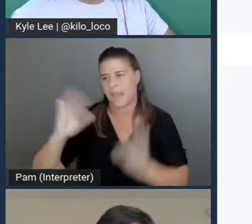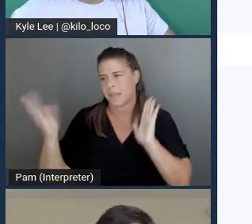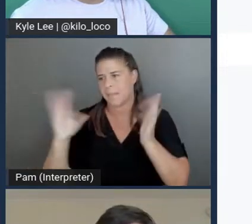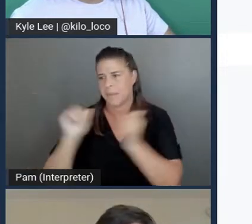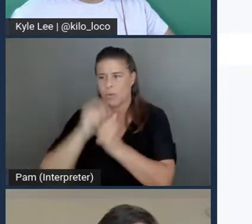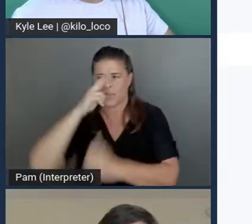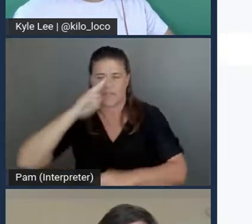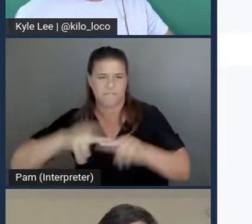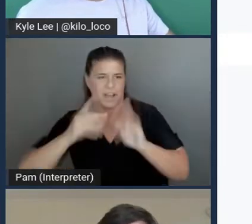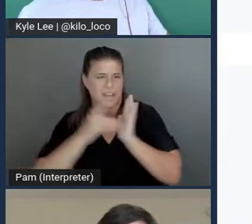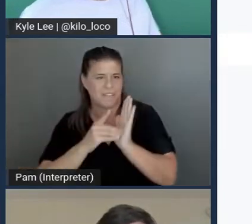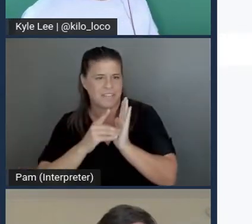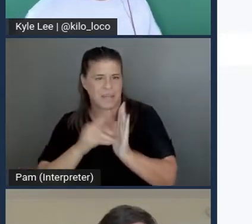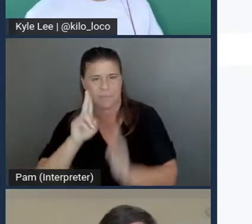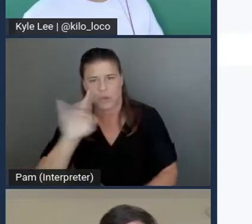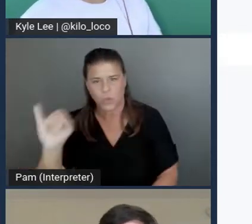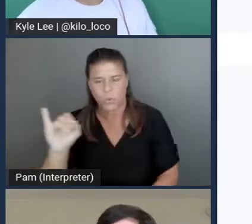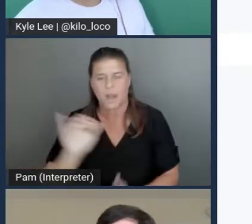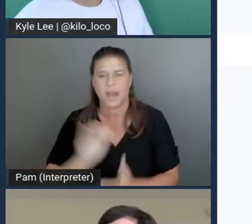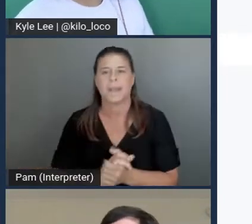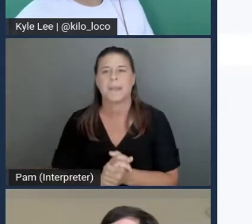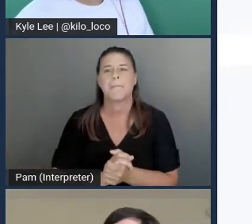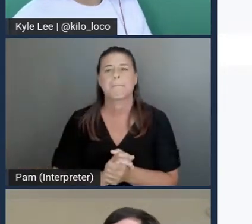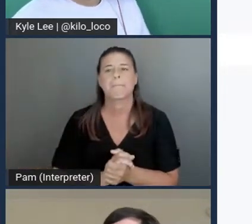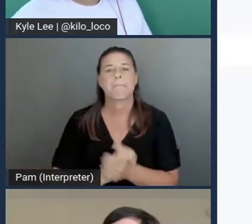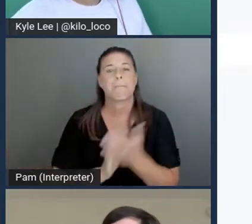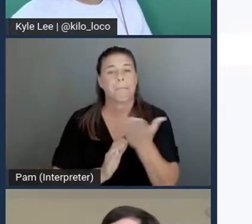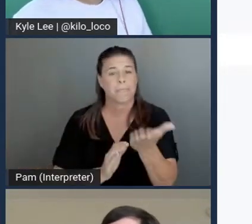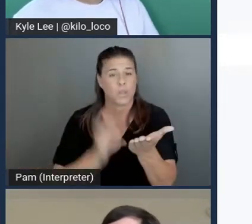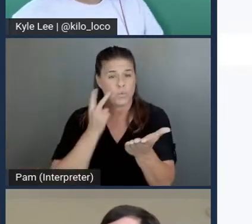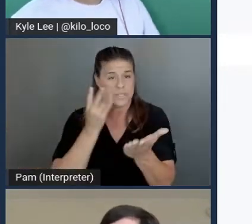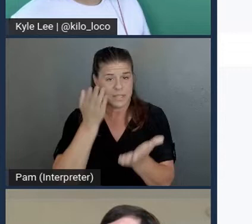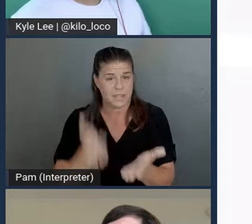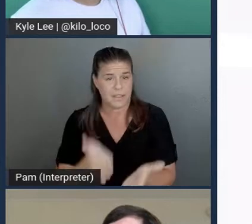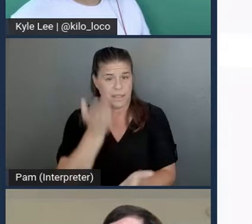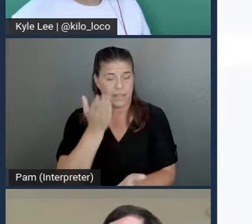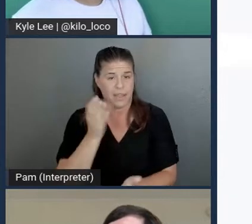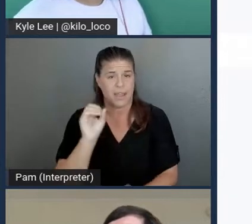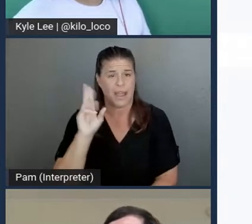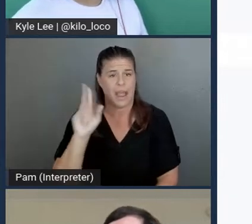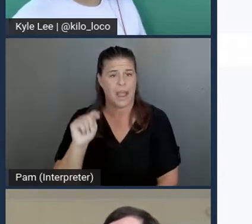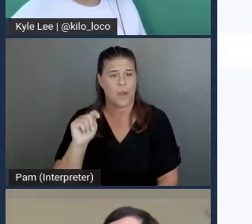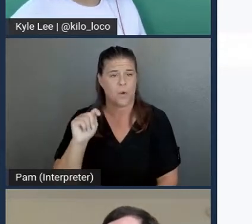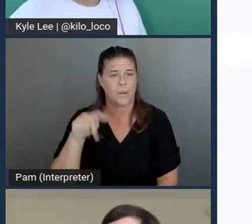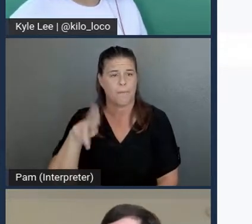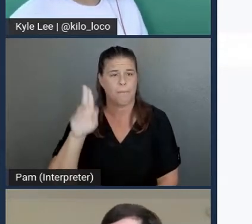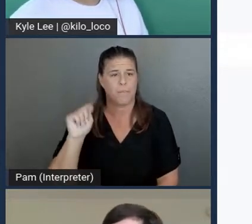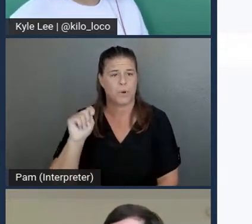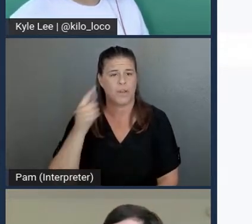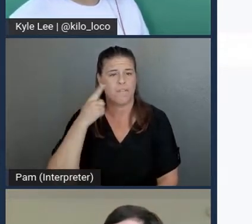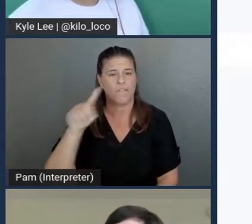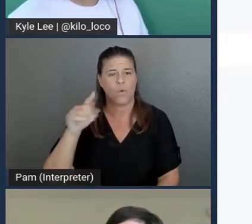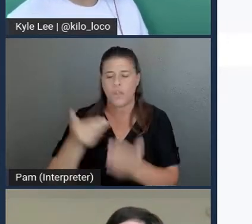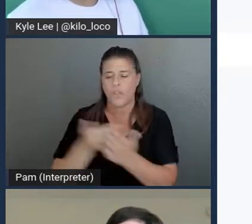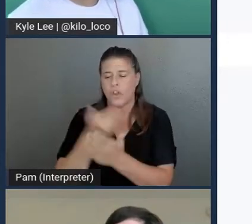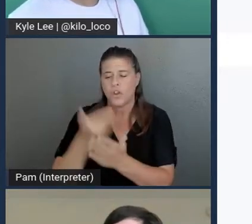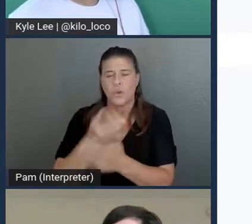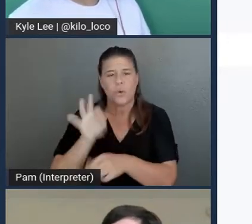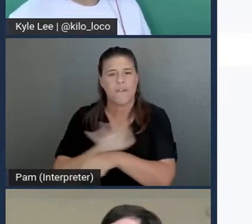of demoing a UI. So what you see right here is the output of the new